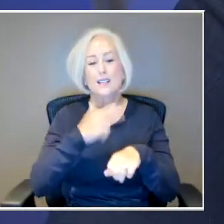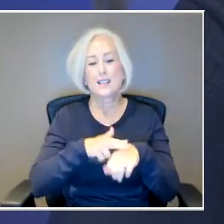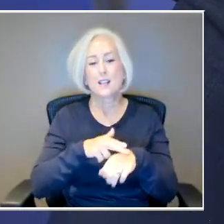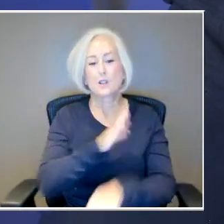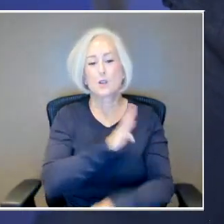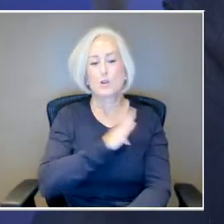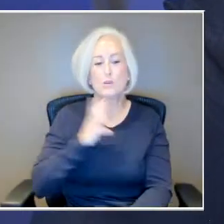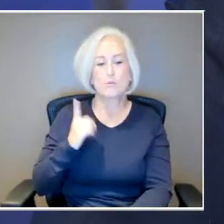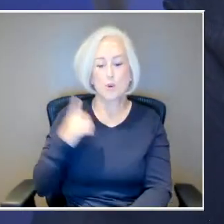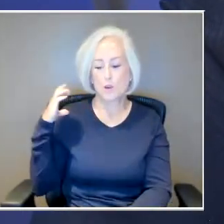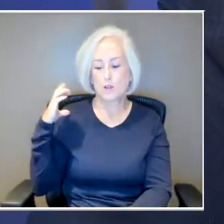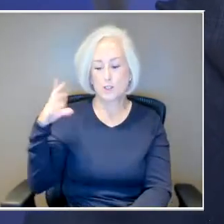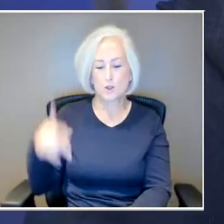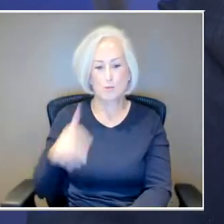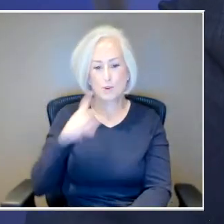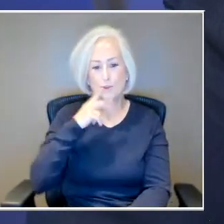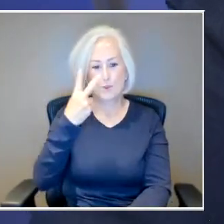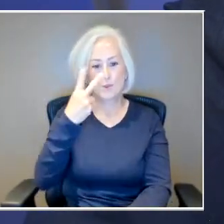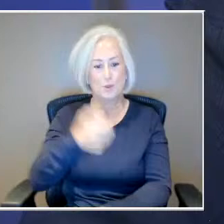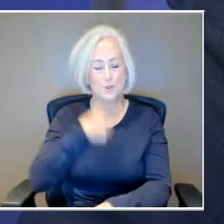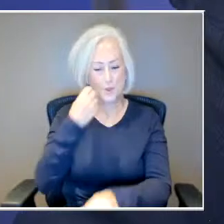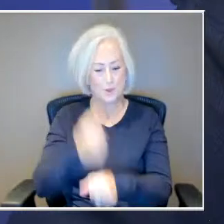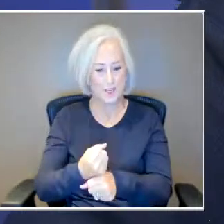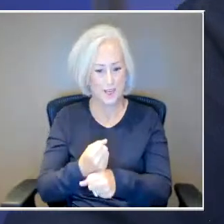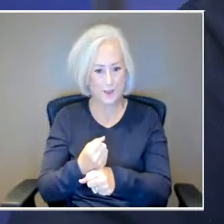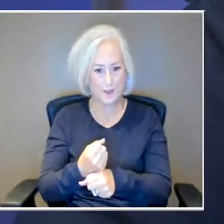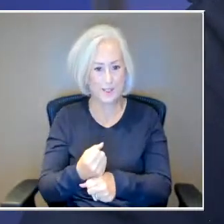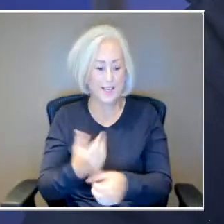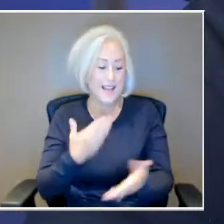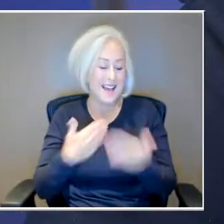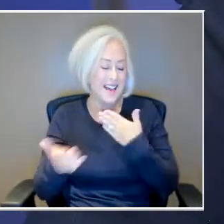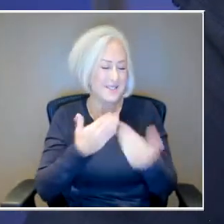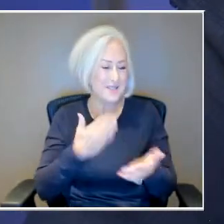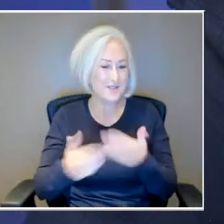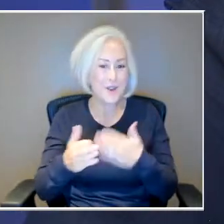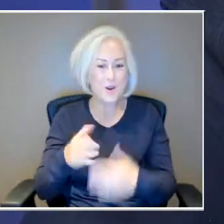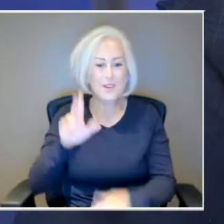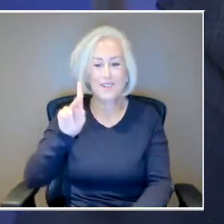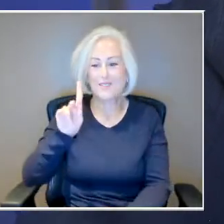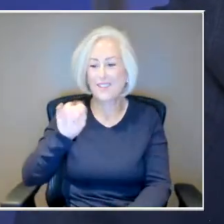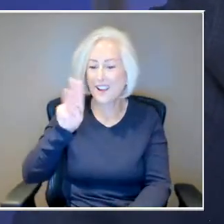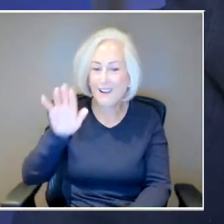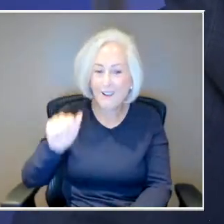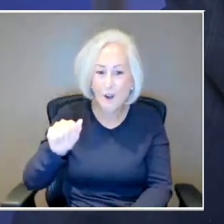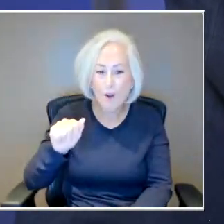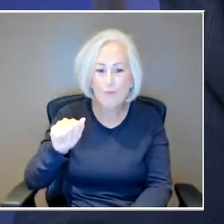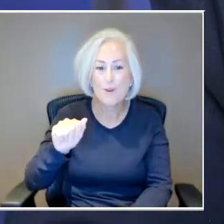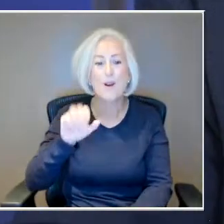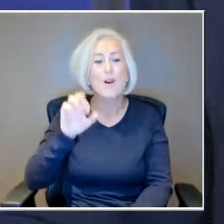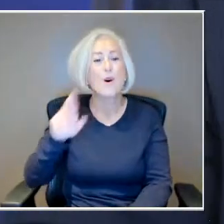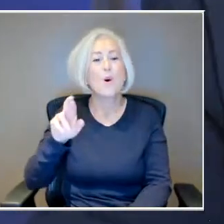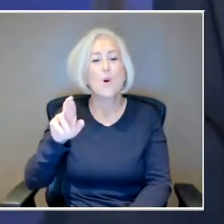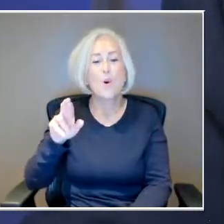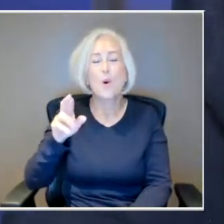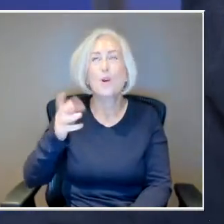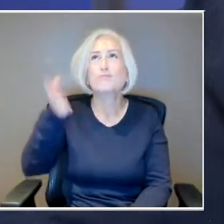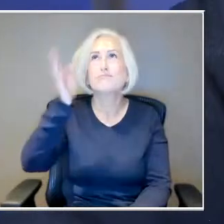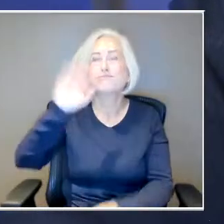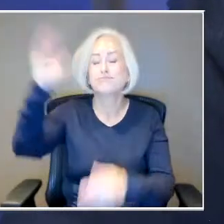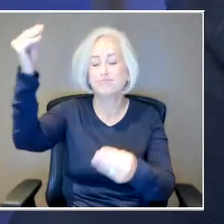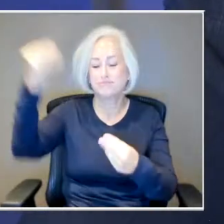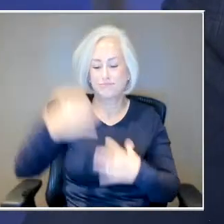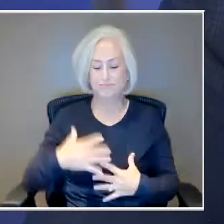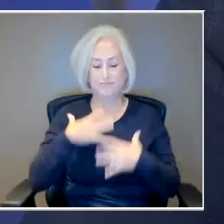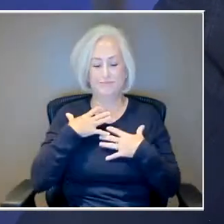And, I just have to say, whether you call it karma or divine providence, at the time I did that, I had no blood cancers.